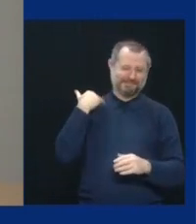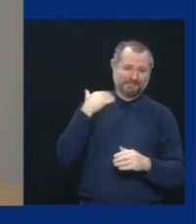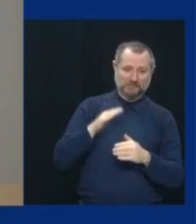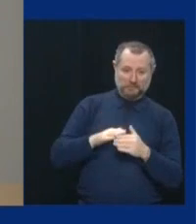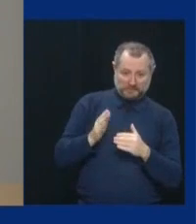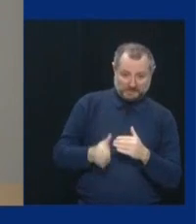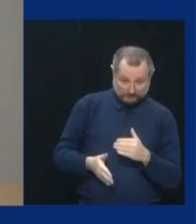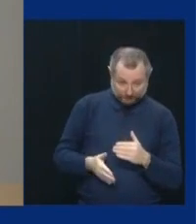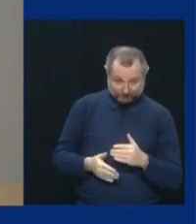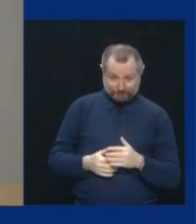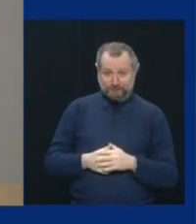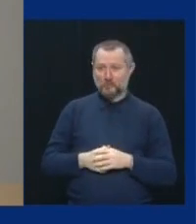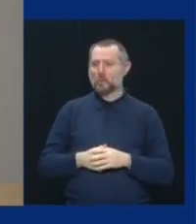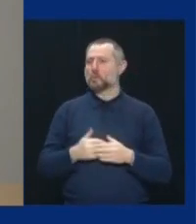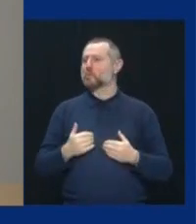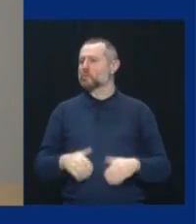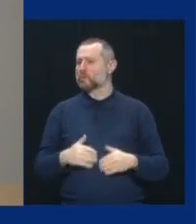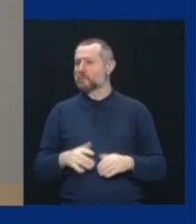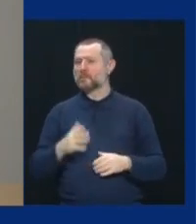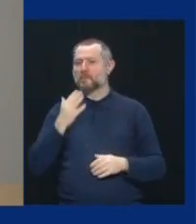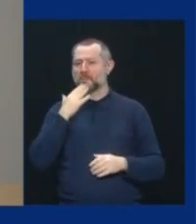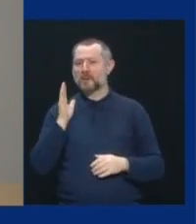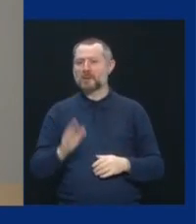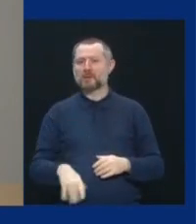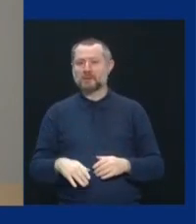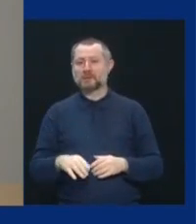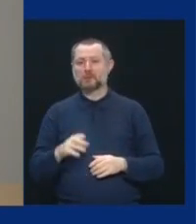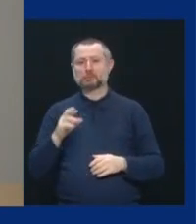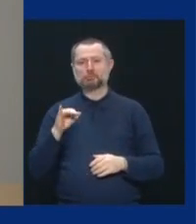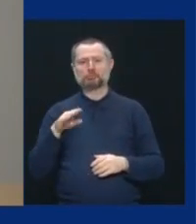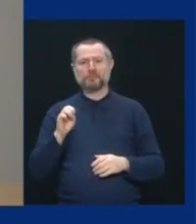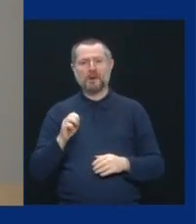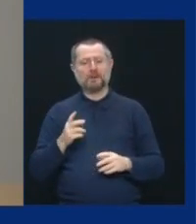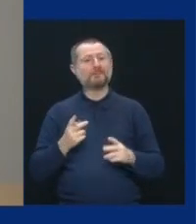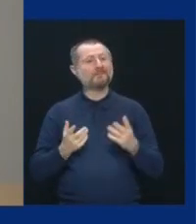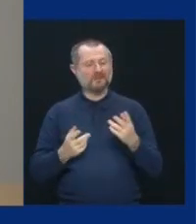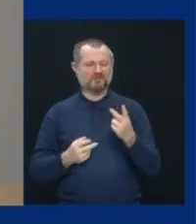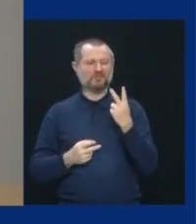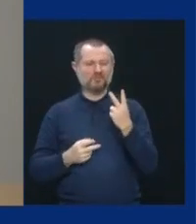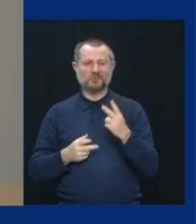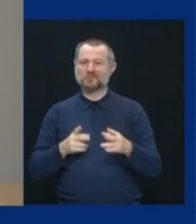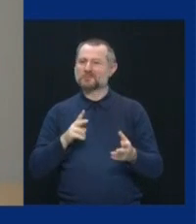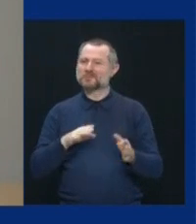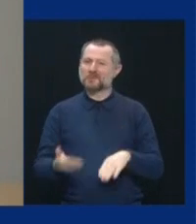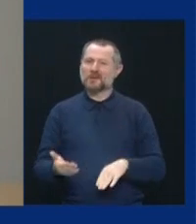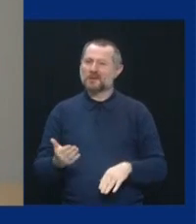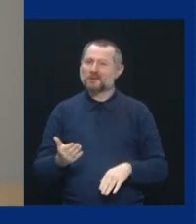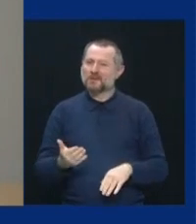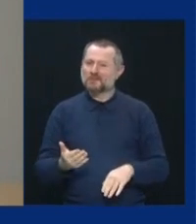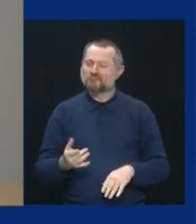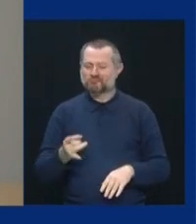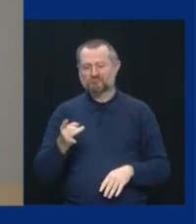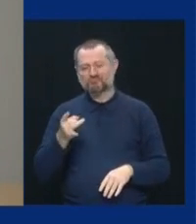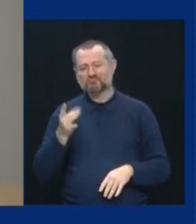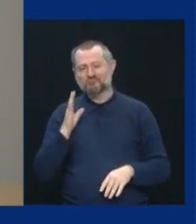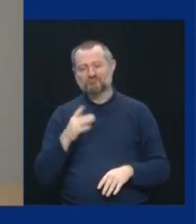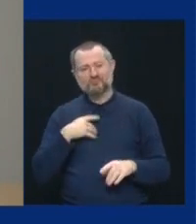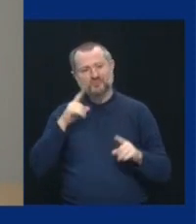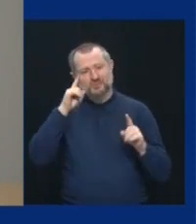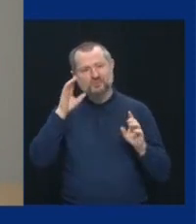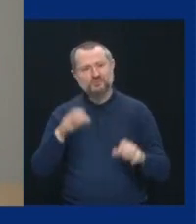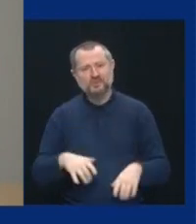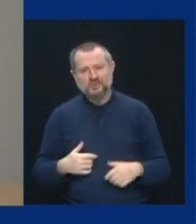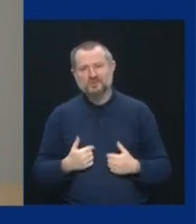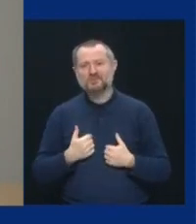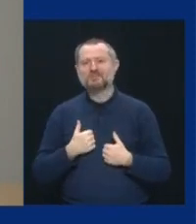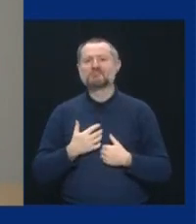crime spree that occurred and resulted in two people tragically losing their lives was horrifying and shocking. We grieve with